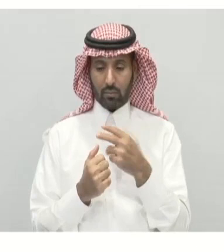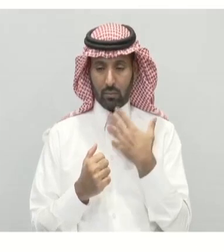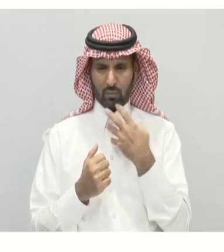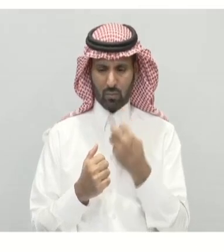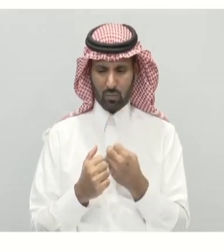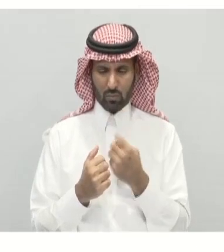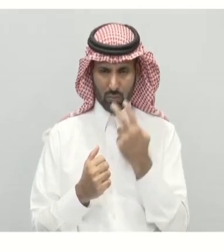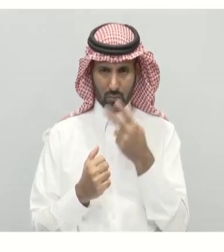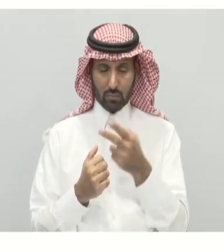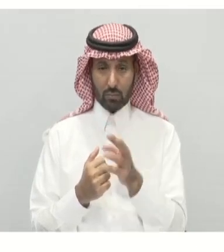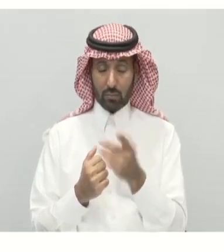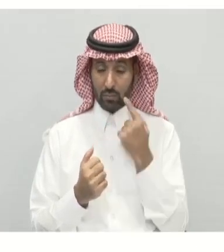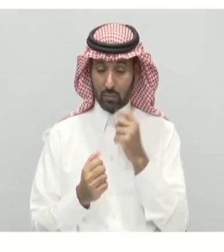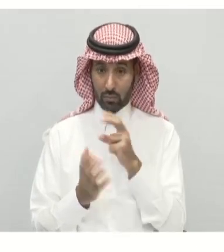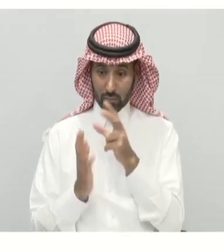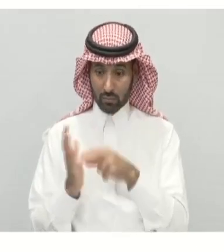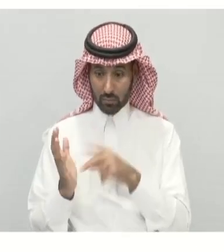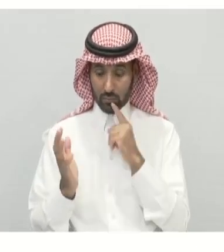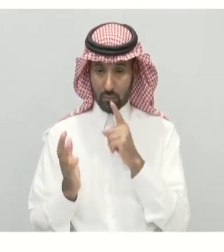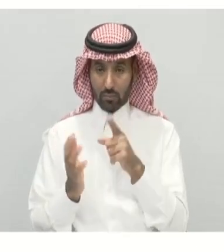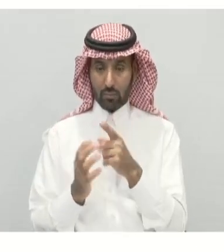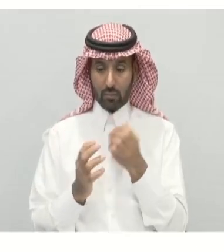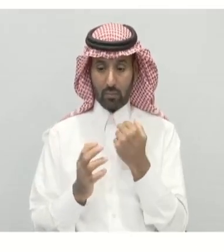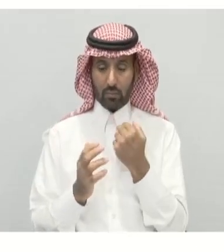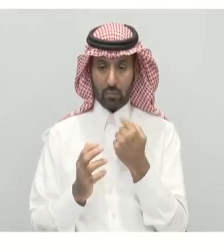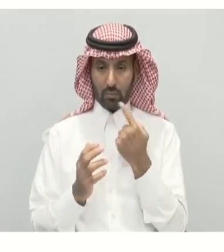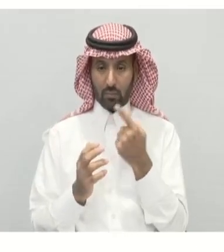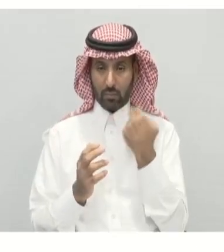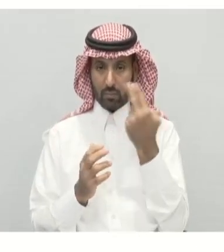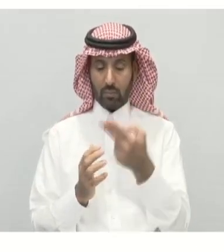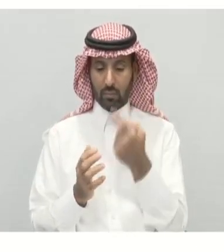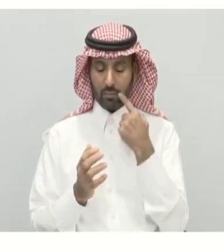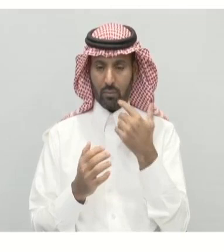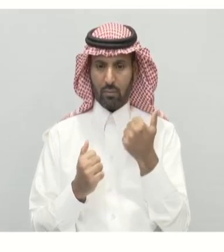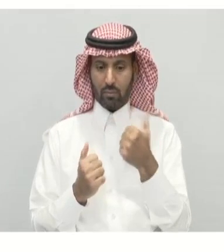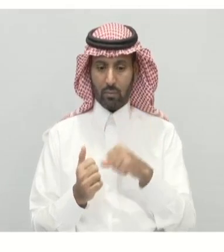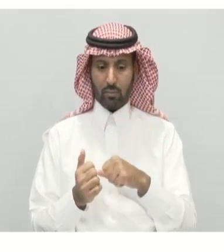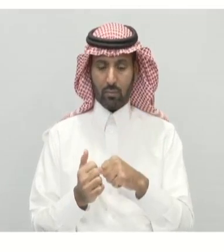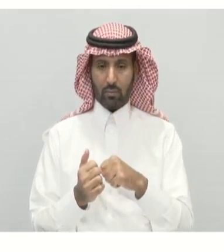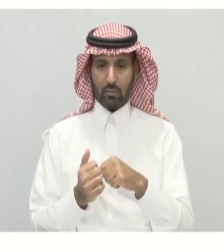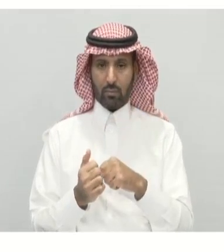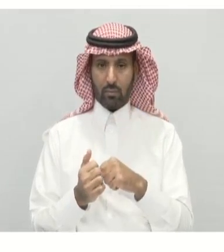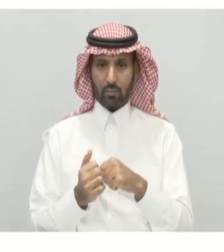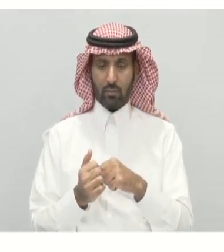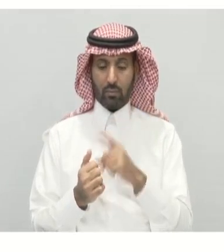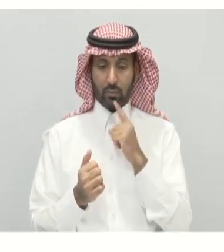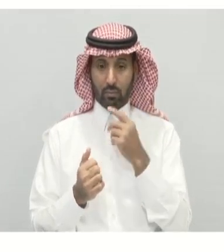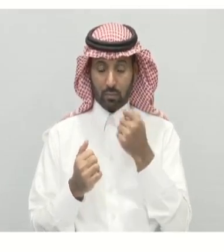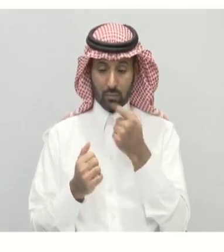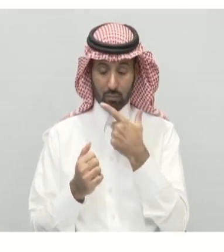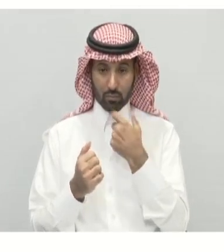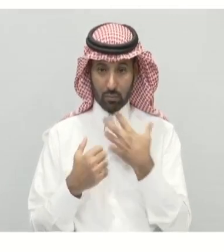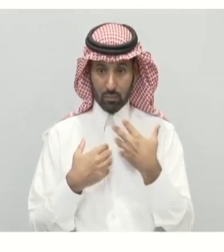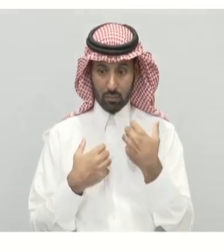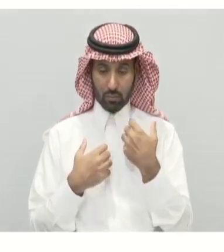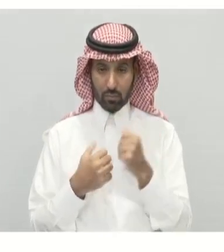down, look out for himself, or to be honest, when you feel down, when you're not feeling happy, try to do